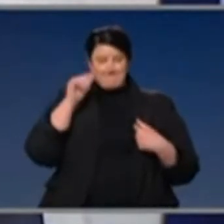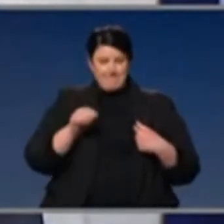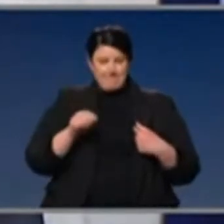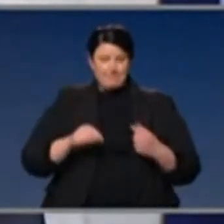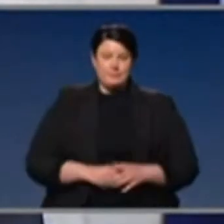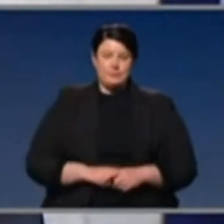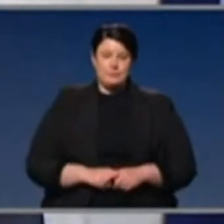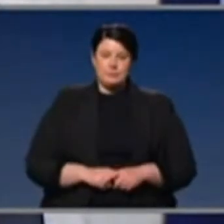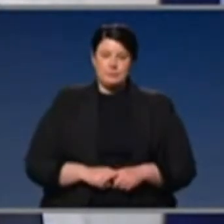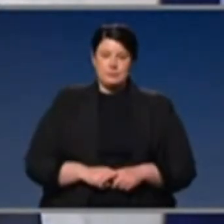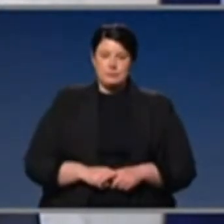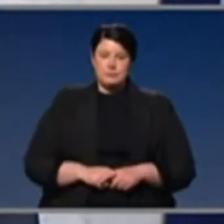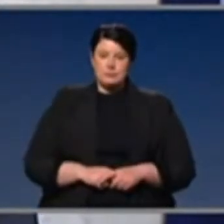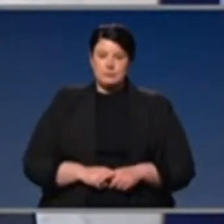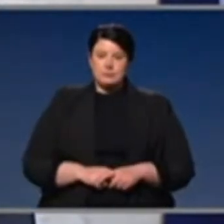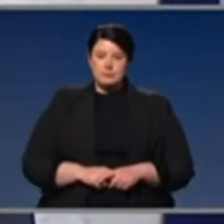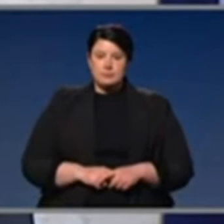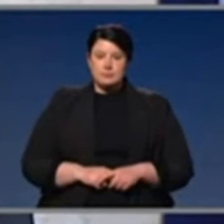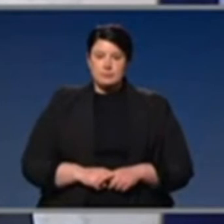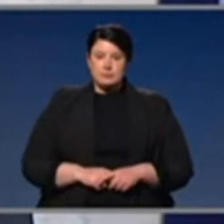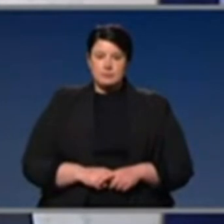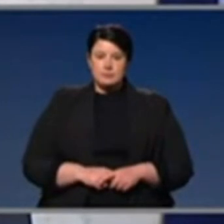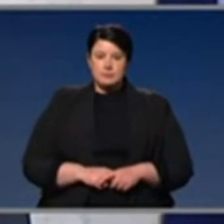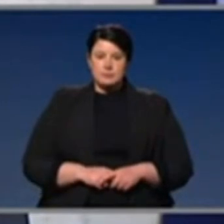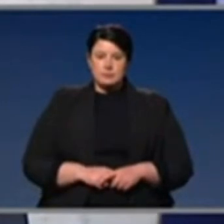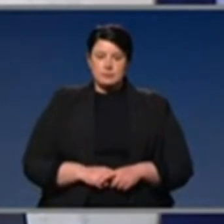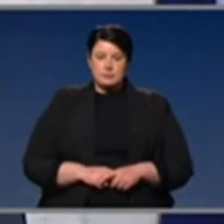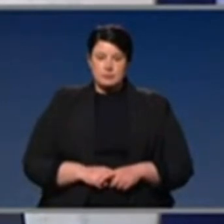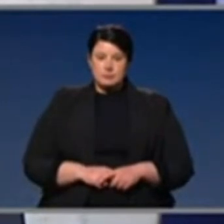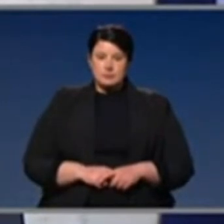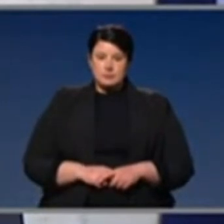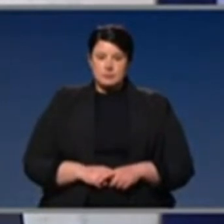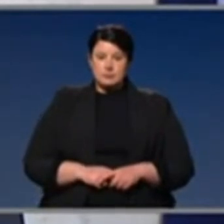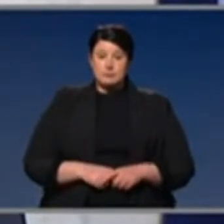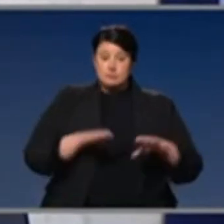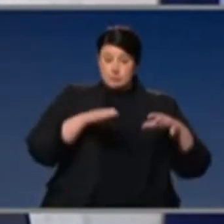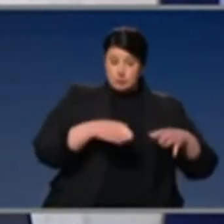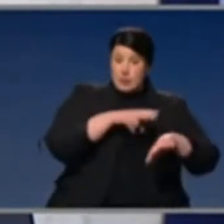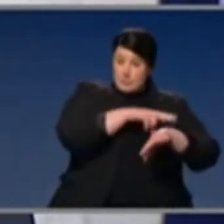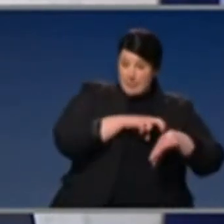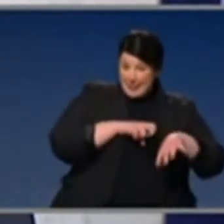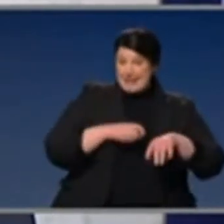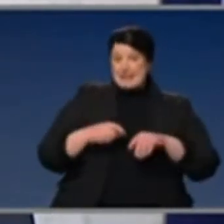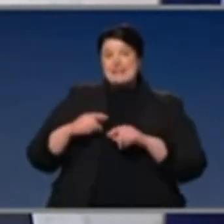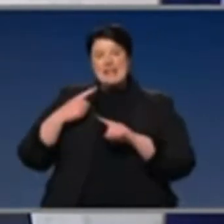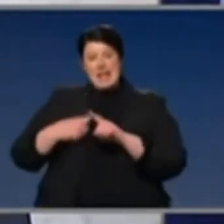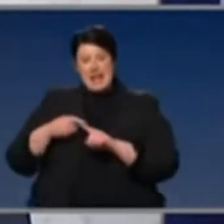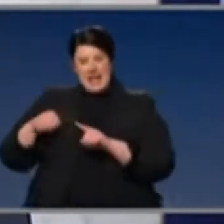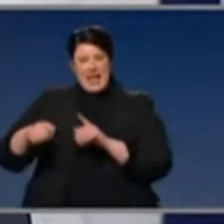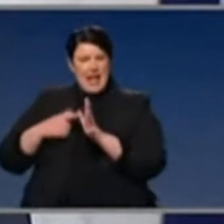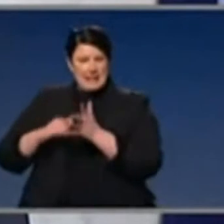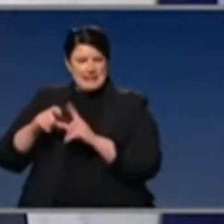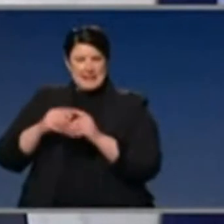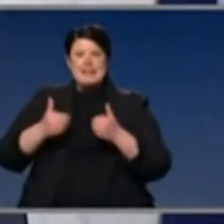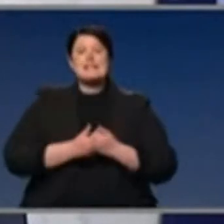power only applies to, as I say, the two agencies, the Australian Federal Police, the ACIC, not the